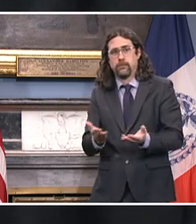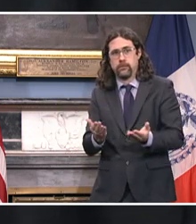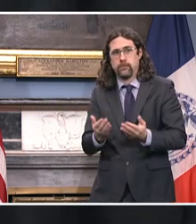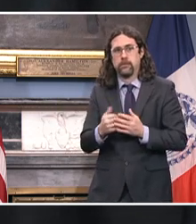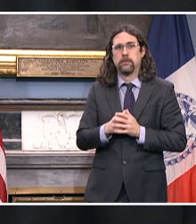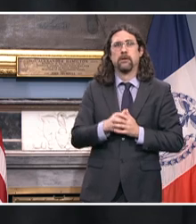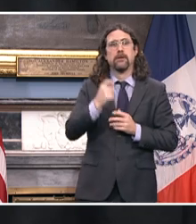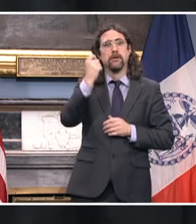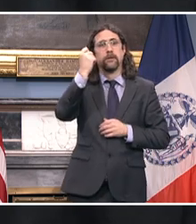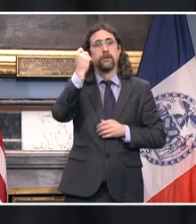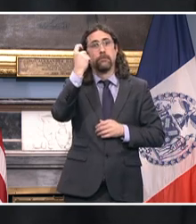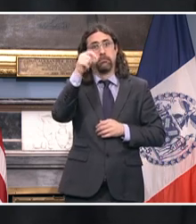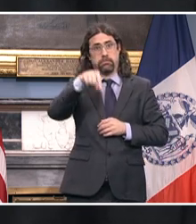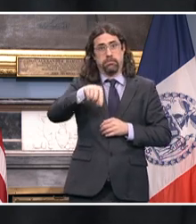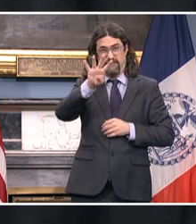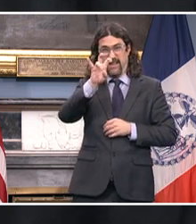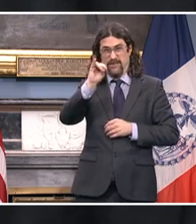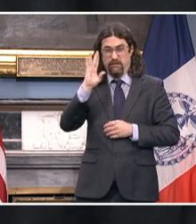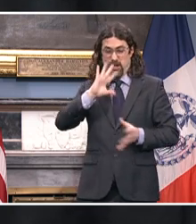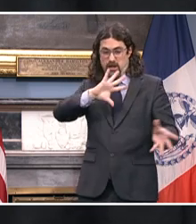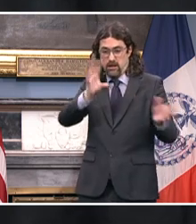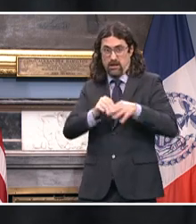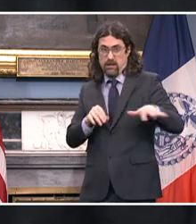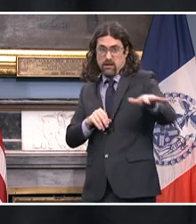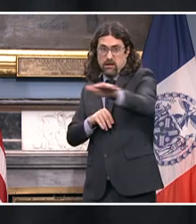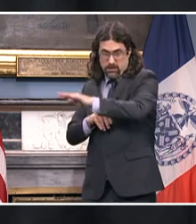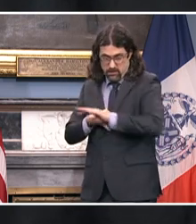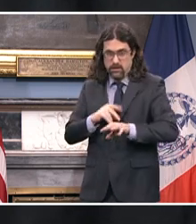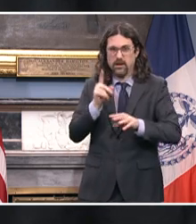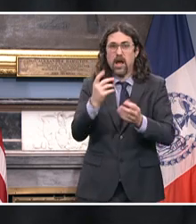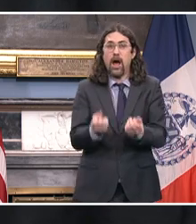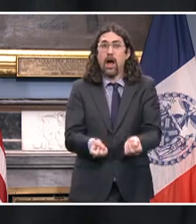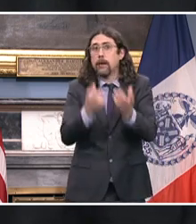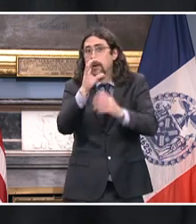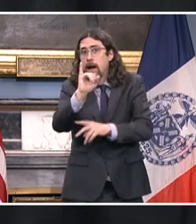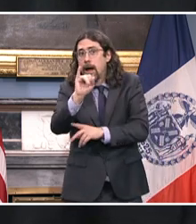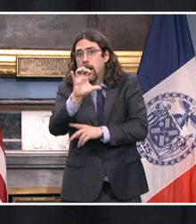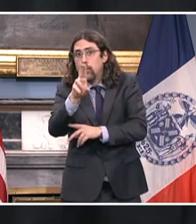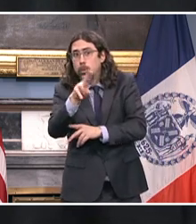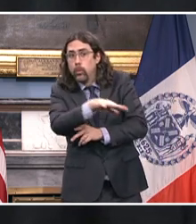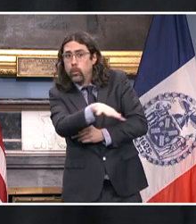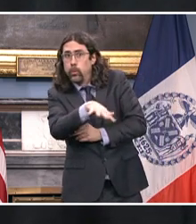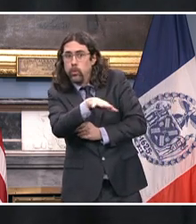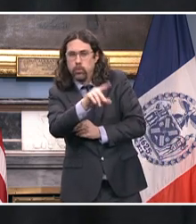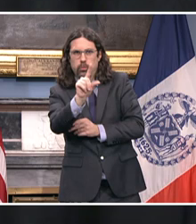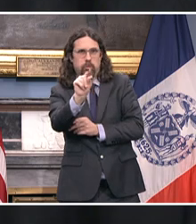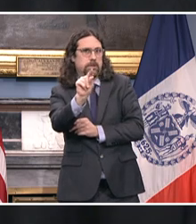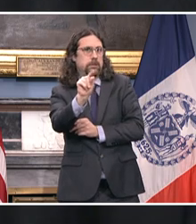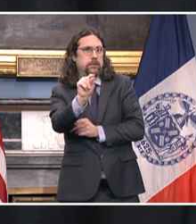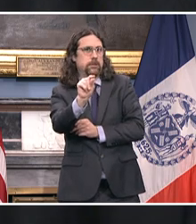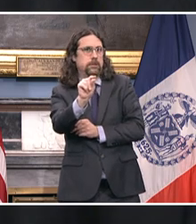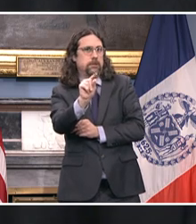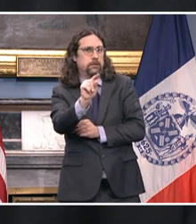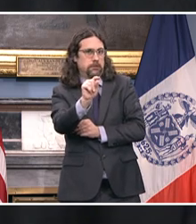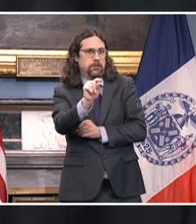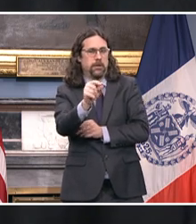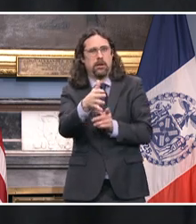As I said, first wards, beds opening today, first patients coming today, and then they'll build out in the coming